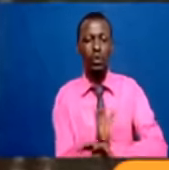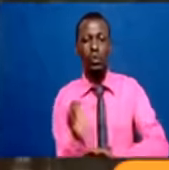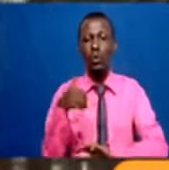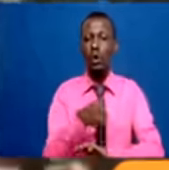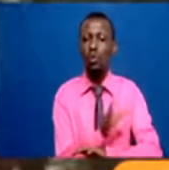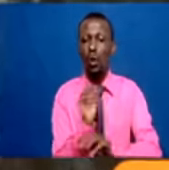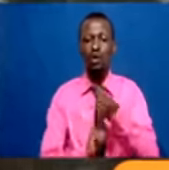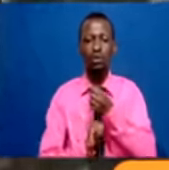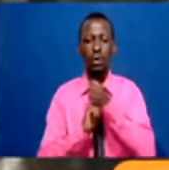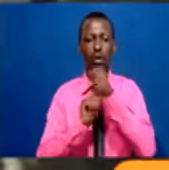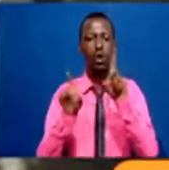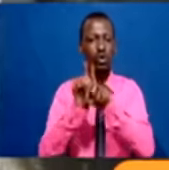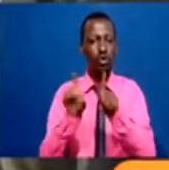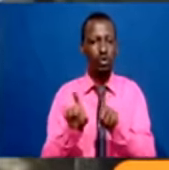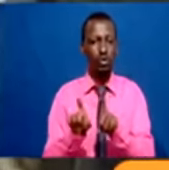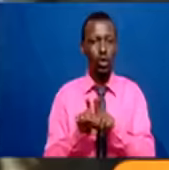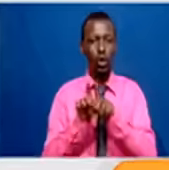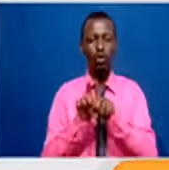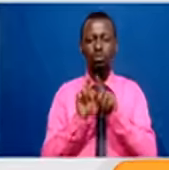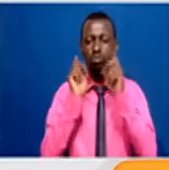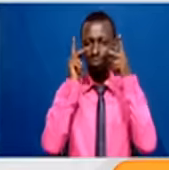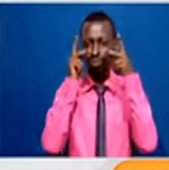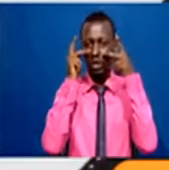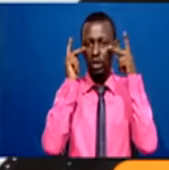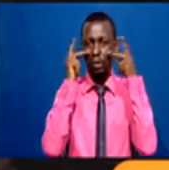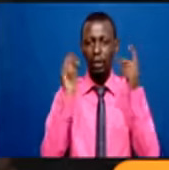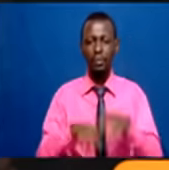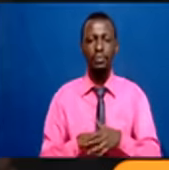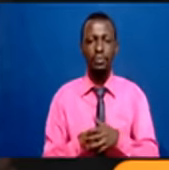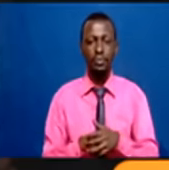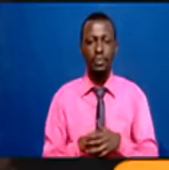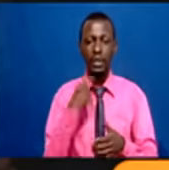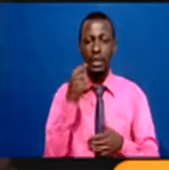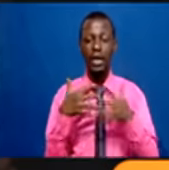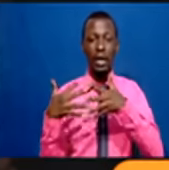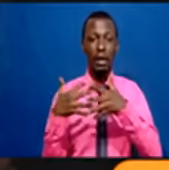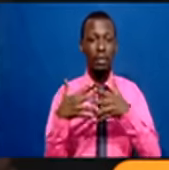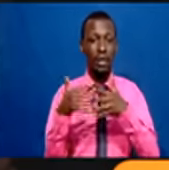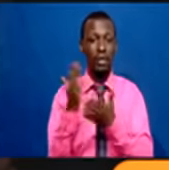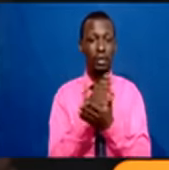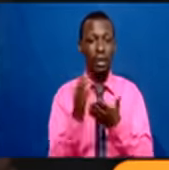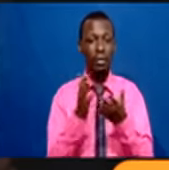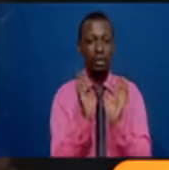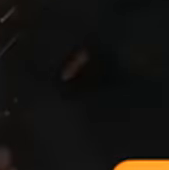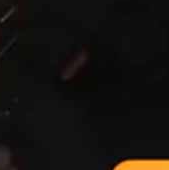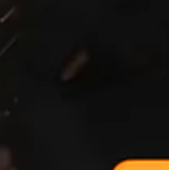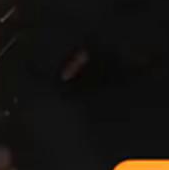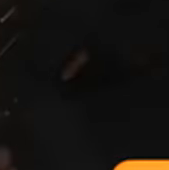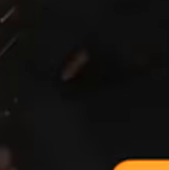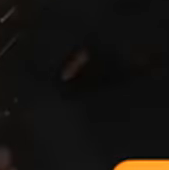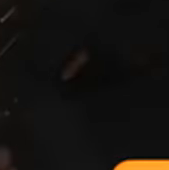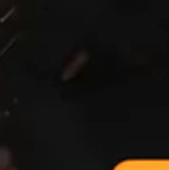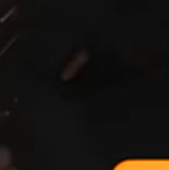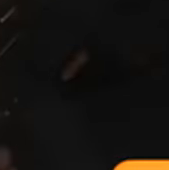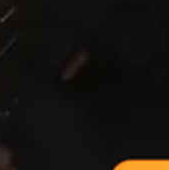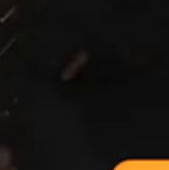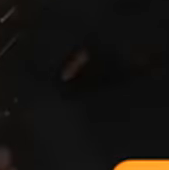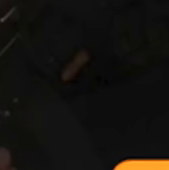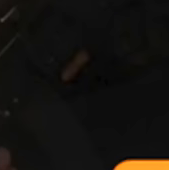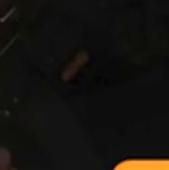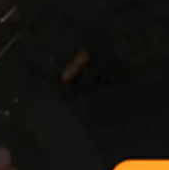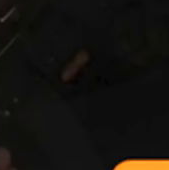the Al-Shabaab terrorist group. According to the U.S. Department of the Treasury's Office of Foreign Assets